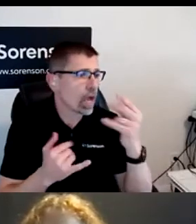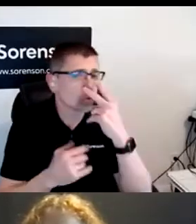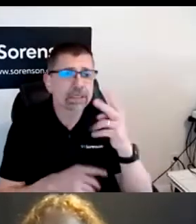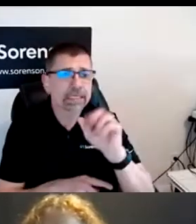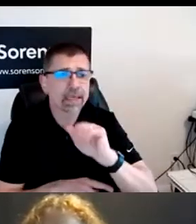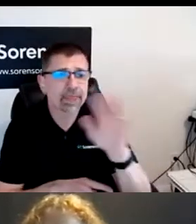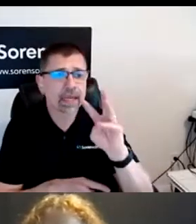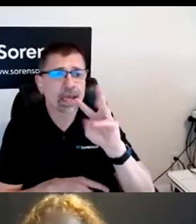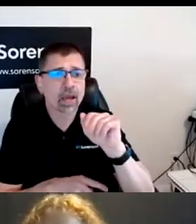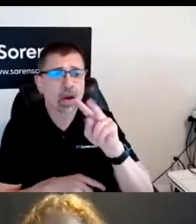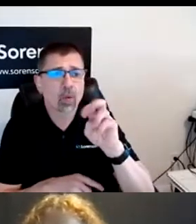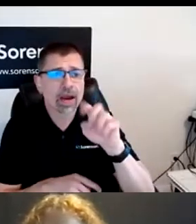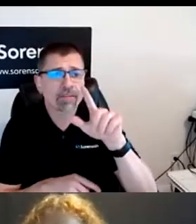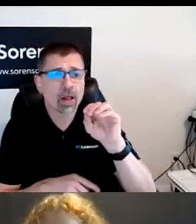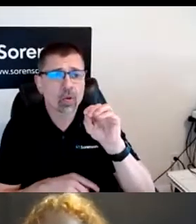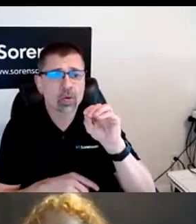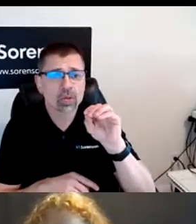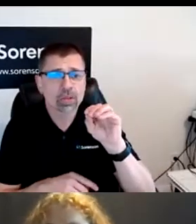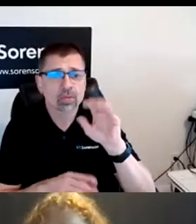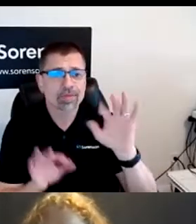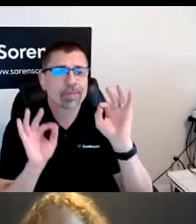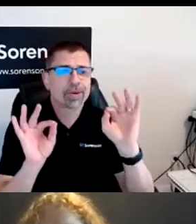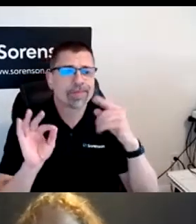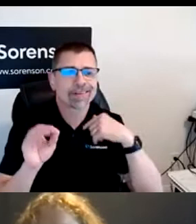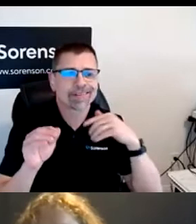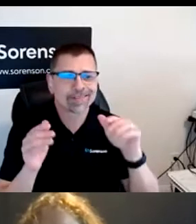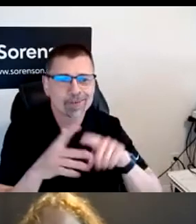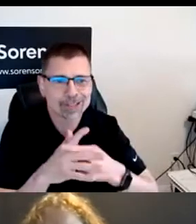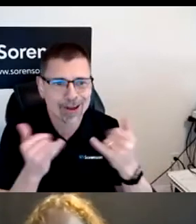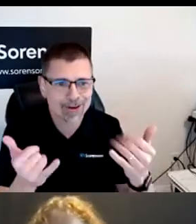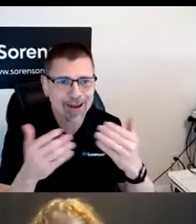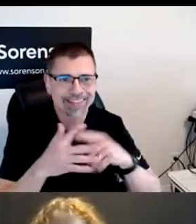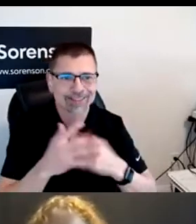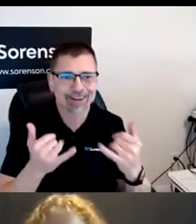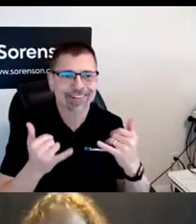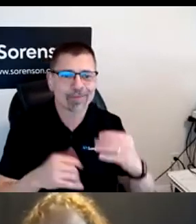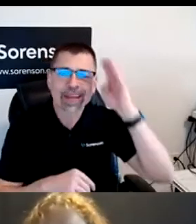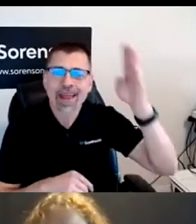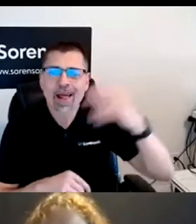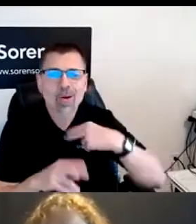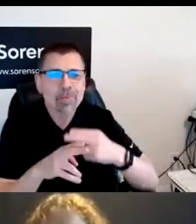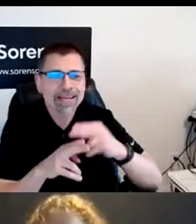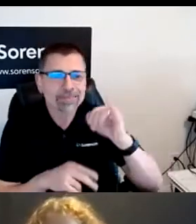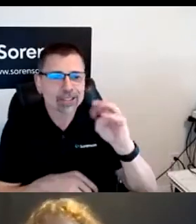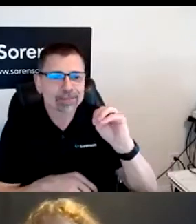Okay, who is going to advance this for us? So you should be able to see the Wavelo page.